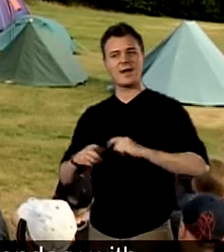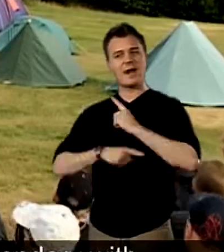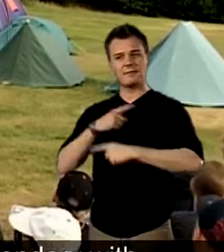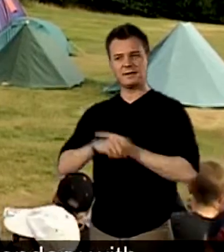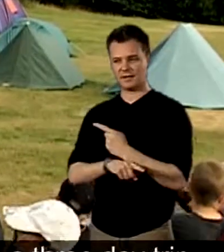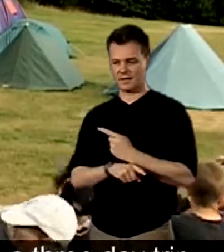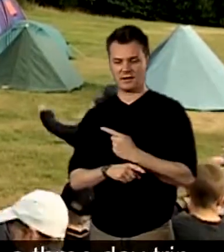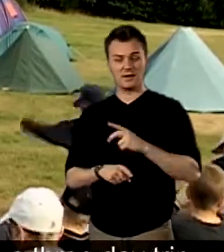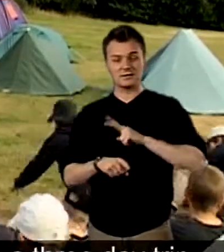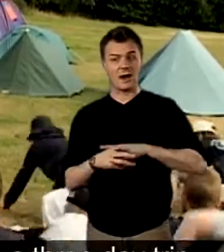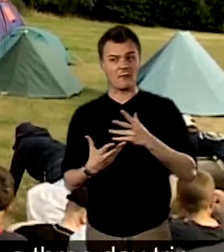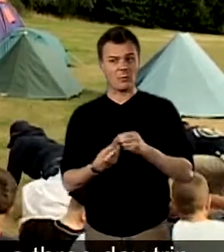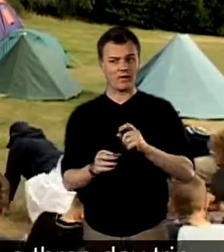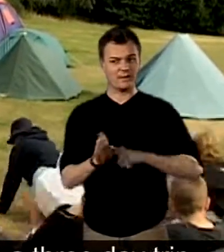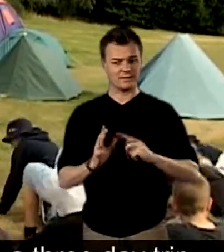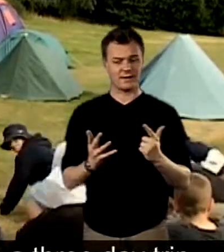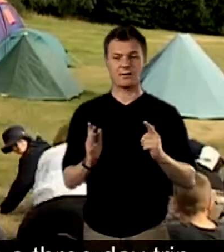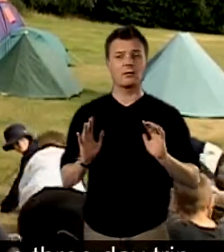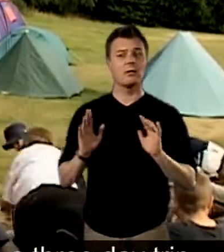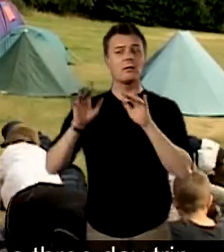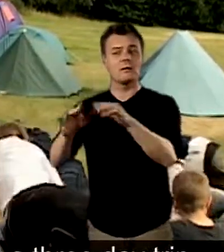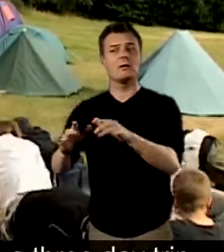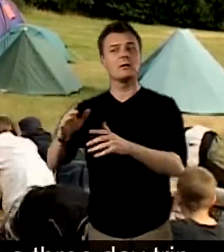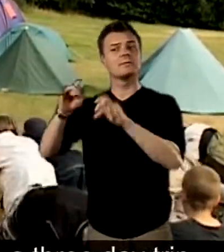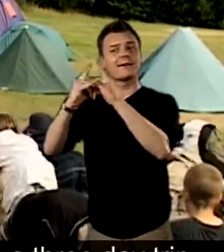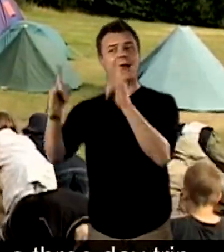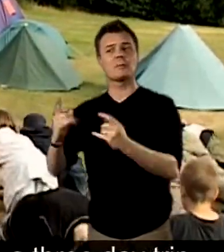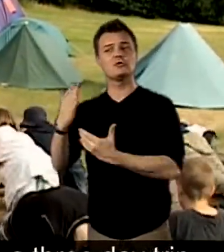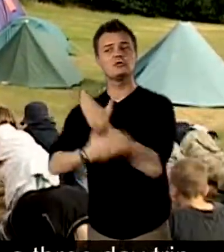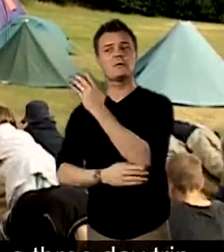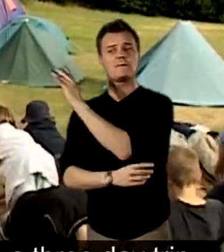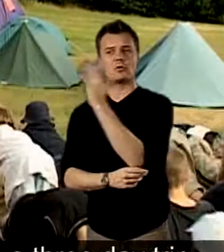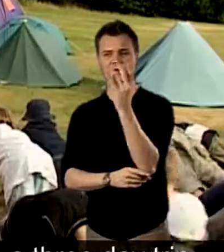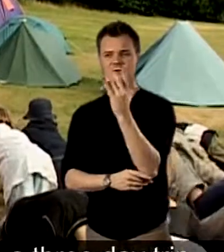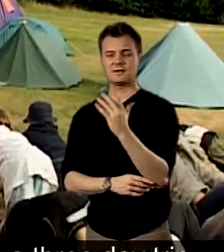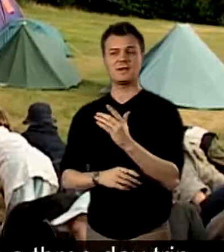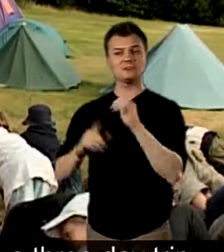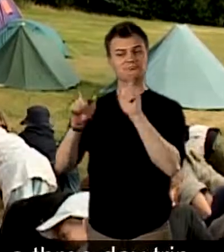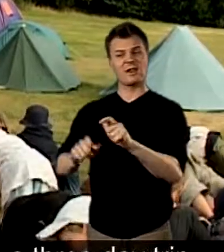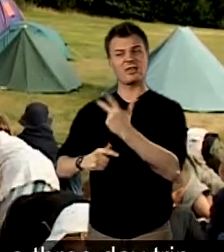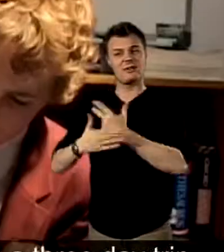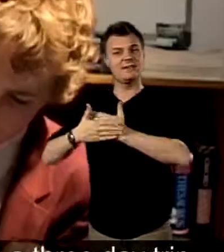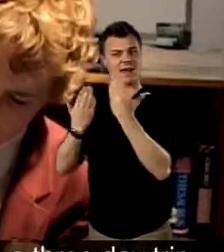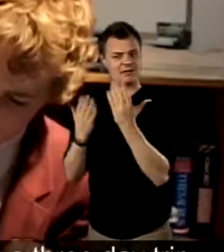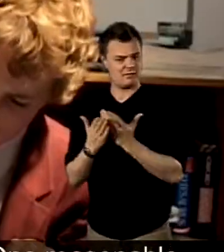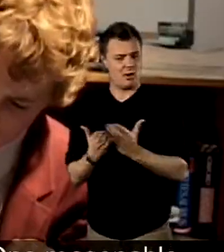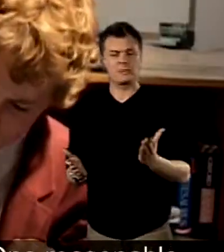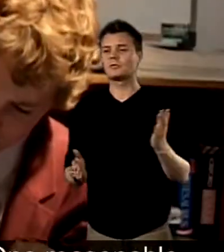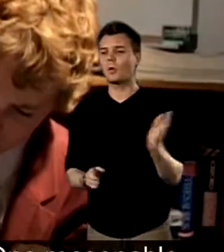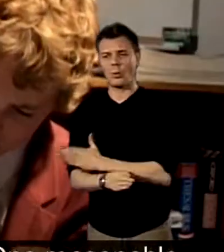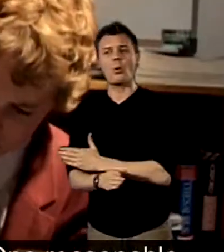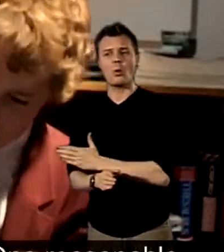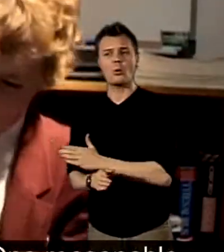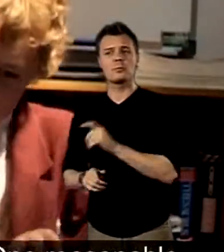Year 7 pupils camping in the New Forest. It's a 3-day trip that's open to all pupils. Peter's in Year 7. He